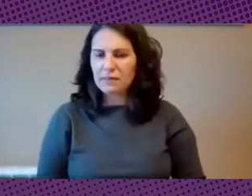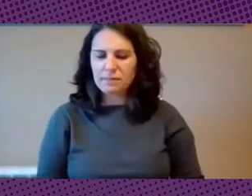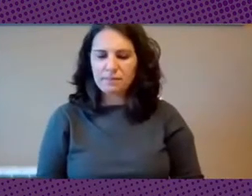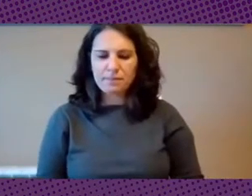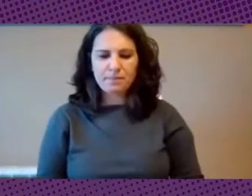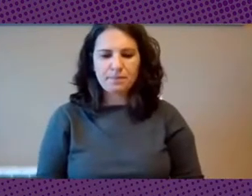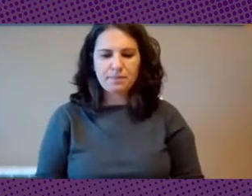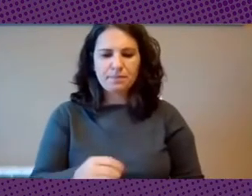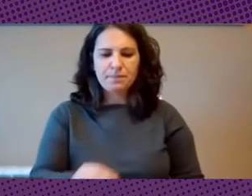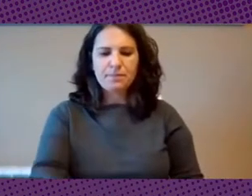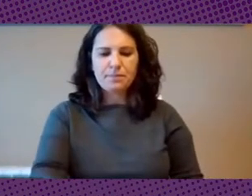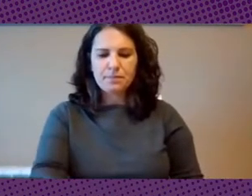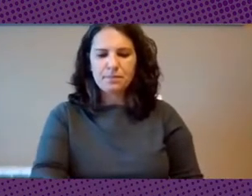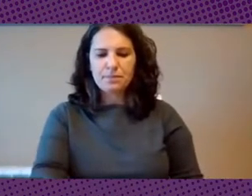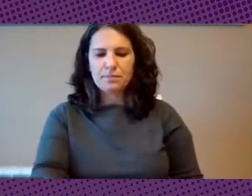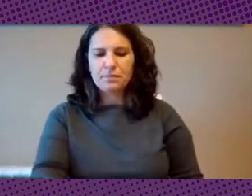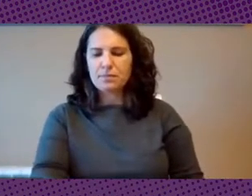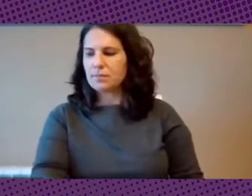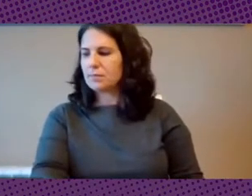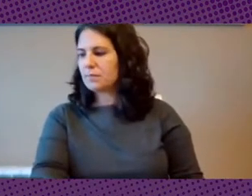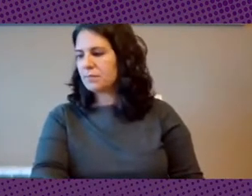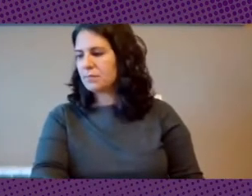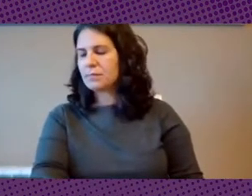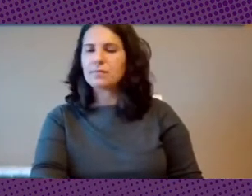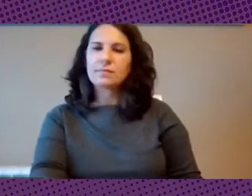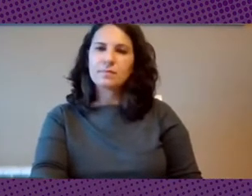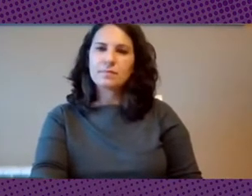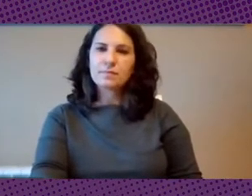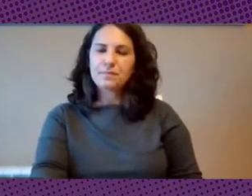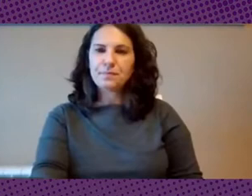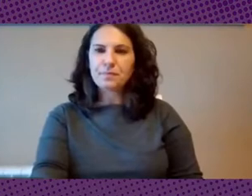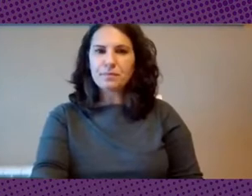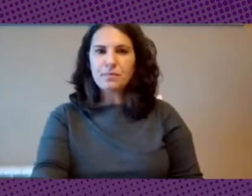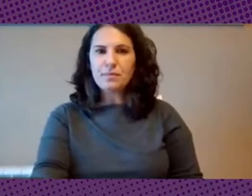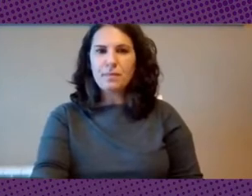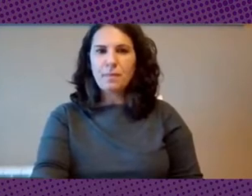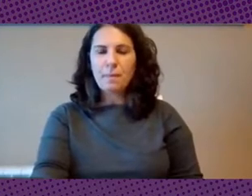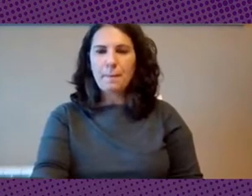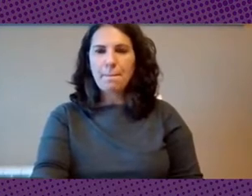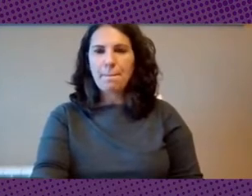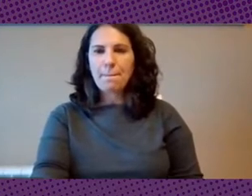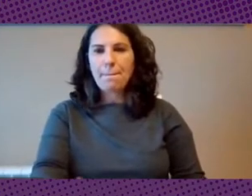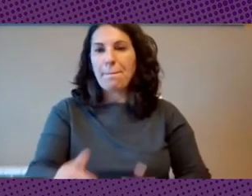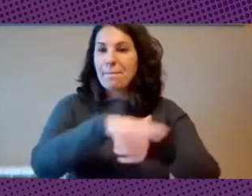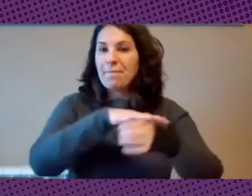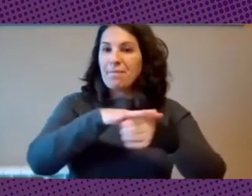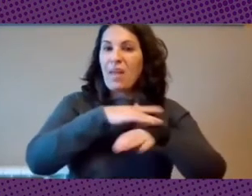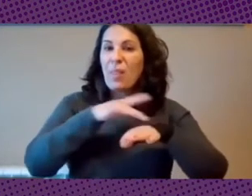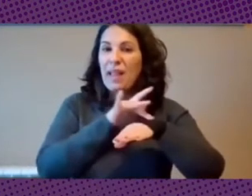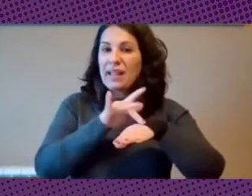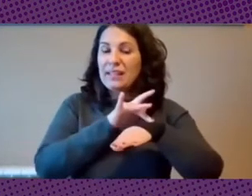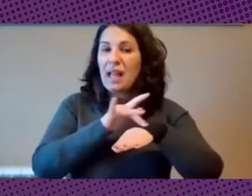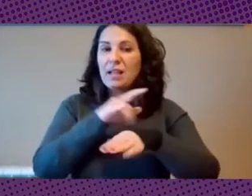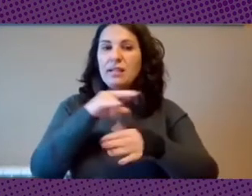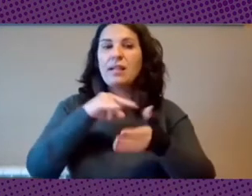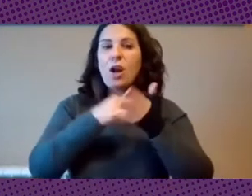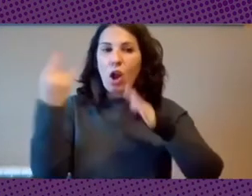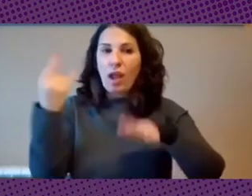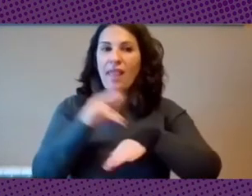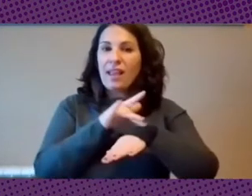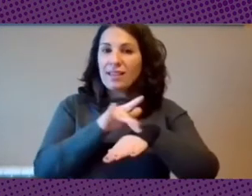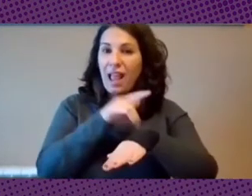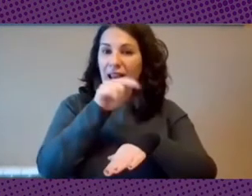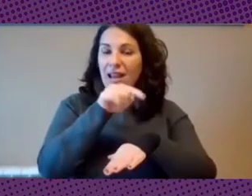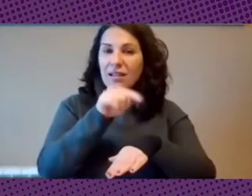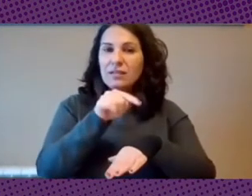being sort of drawn into creating asset classes for institutional investors. And